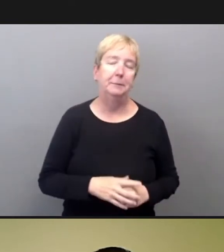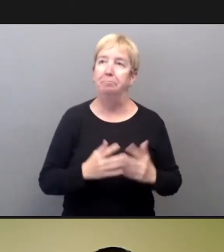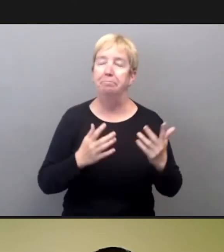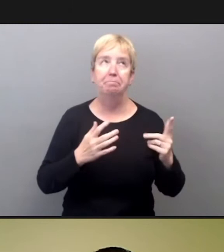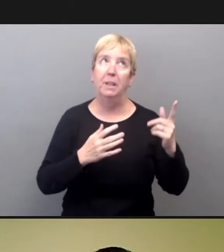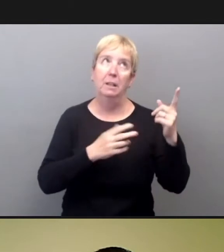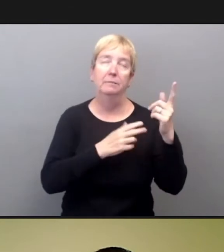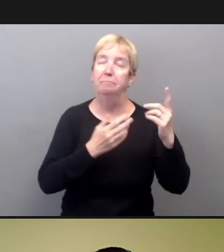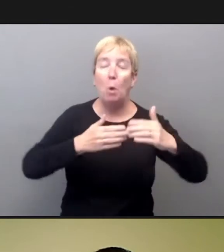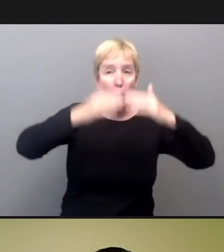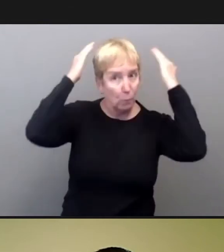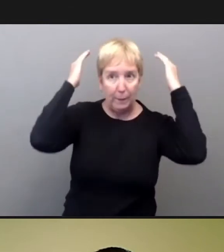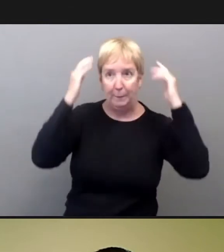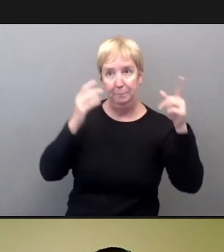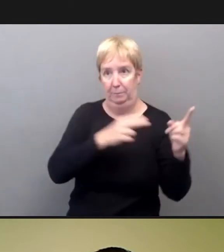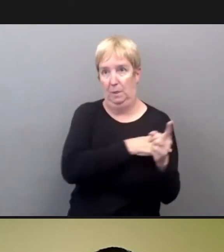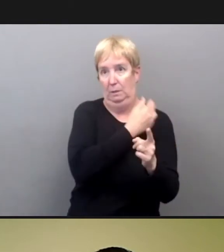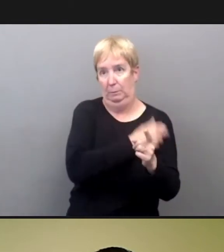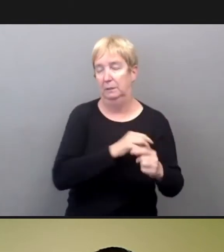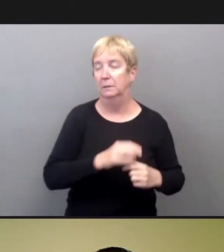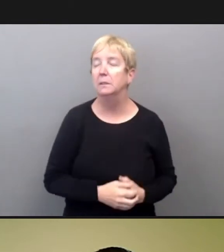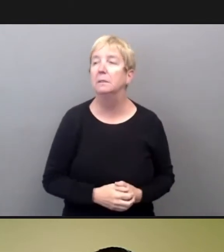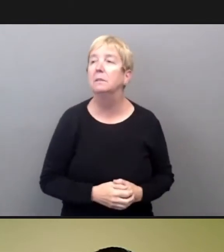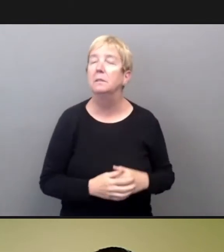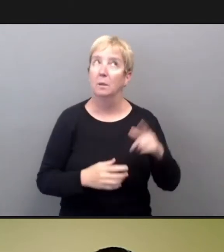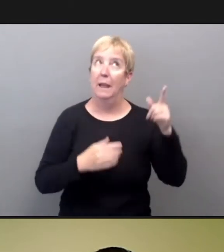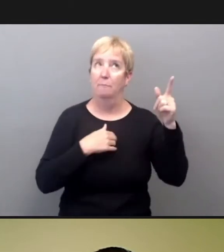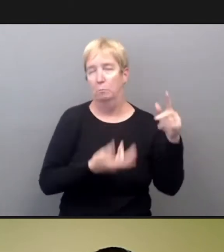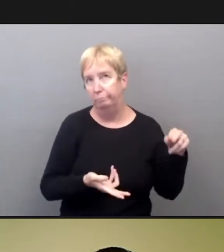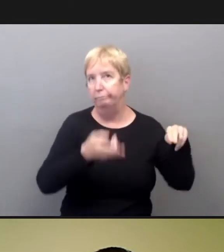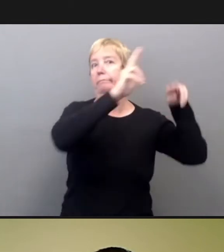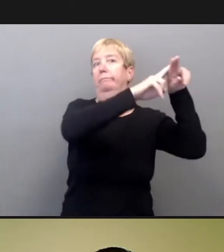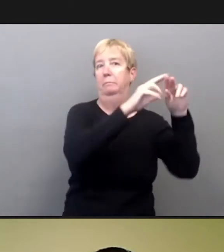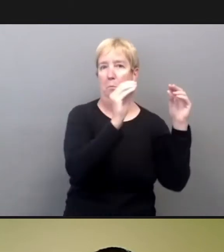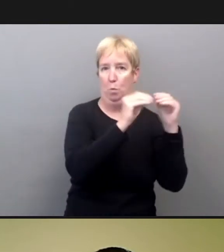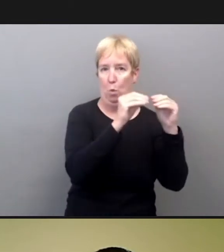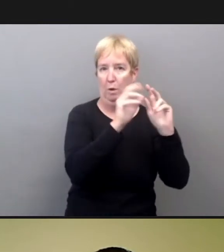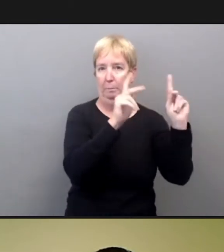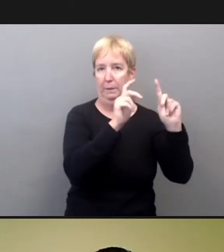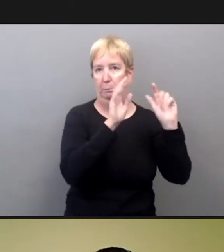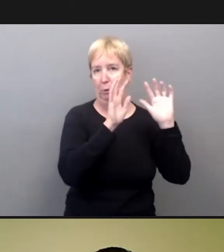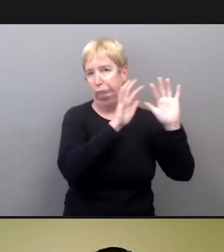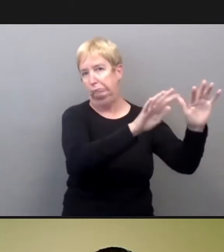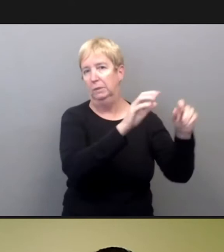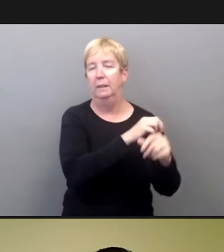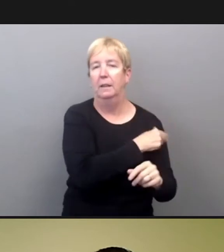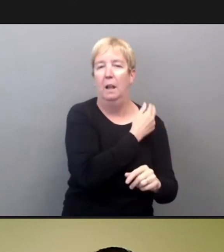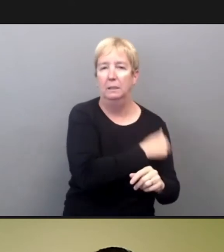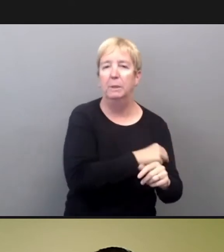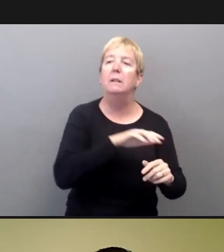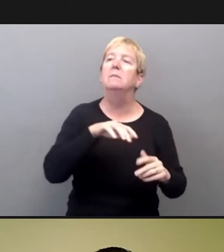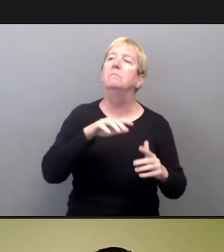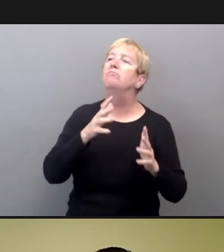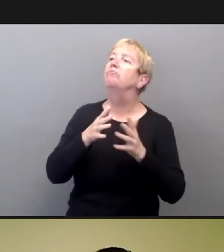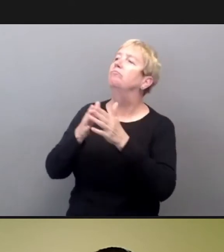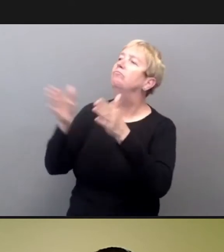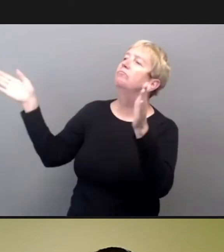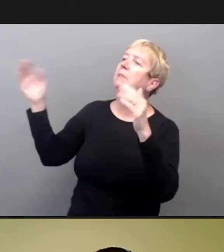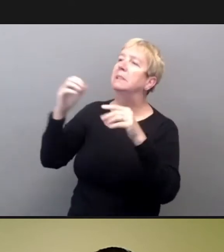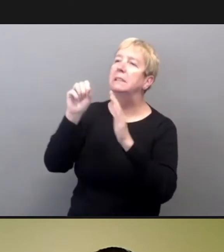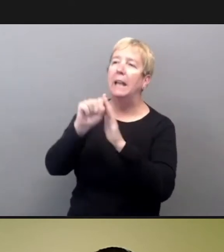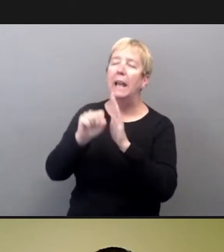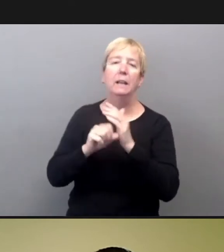overwhelmed. We're seeing a significant uptick. Other areas of the state either flat, but nobody's really going